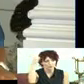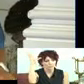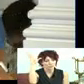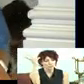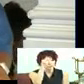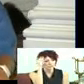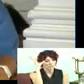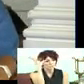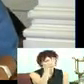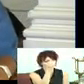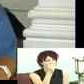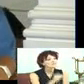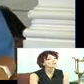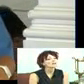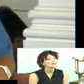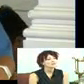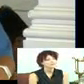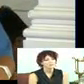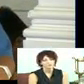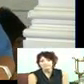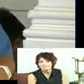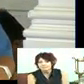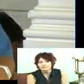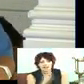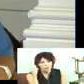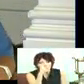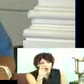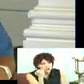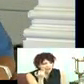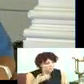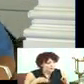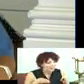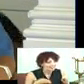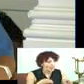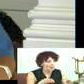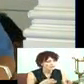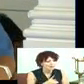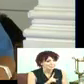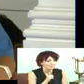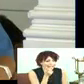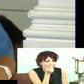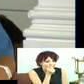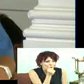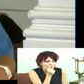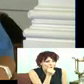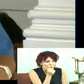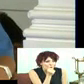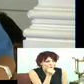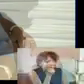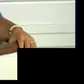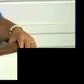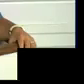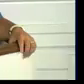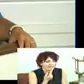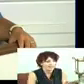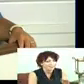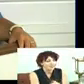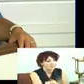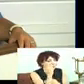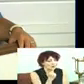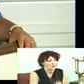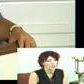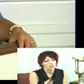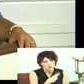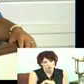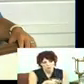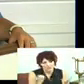wonder if you'd allow me to be a little serious this morning, if you just bear with me. And normally you expect me to make you laugh.